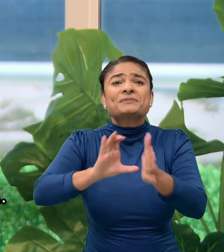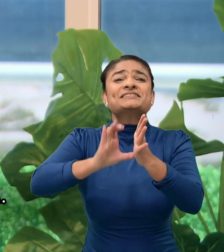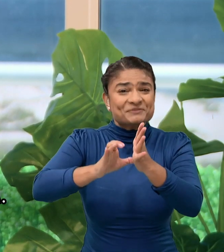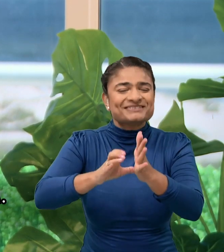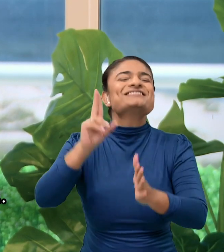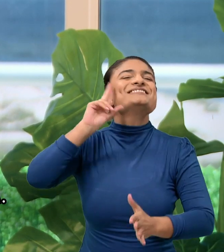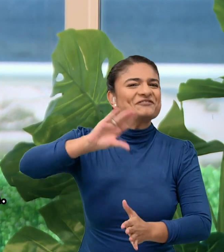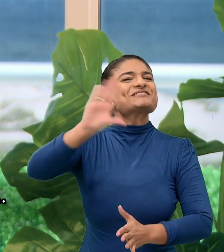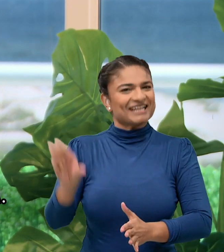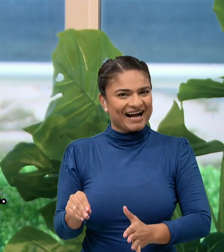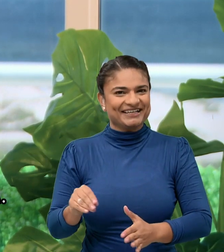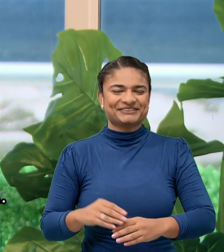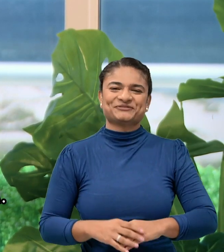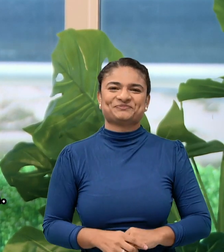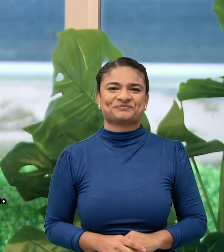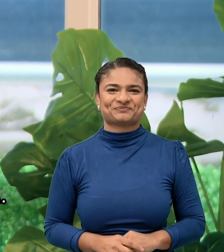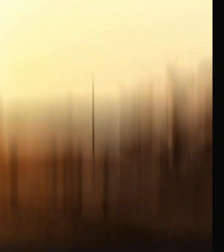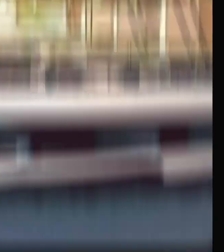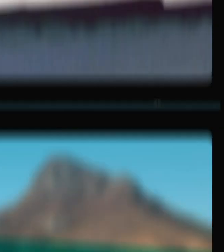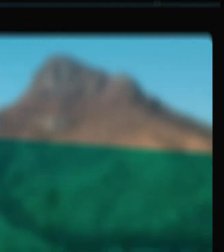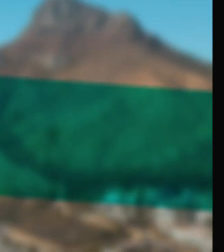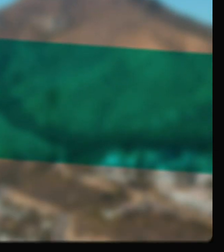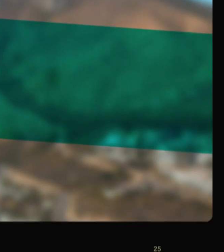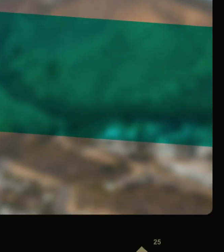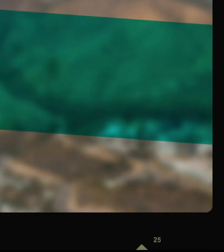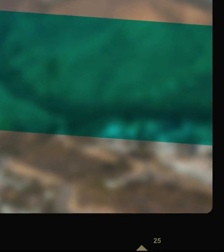for persons with disabilities, Deaf SA.